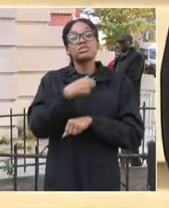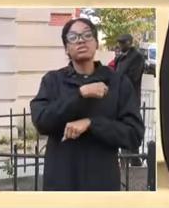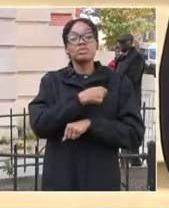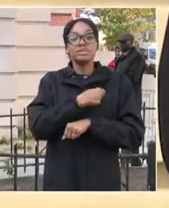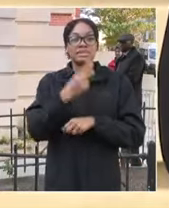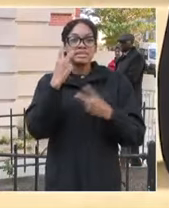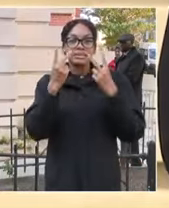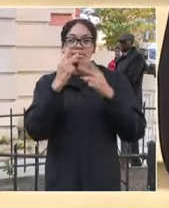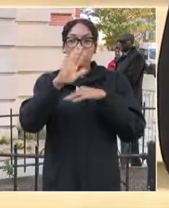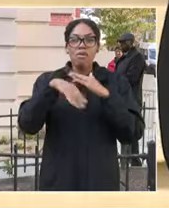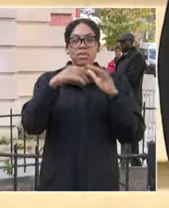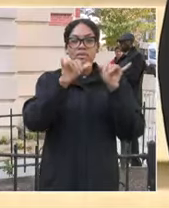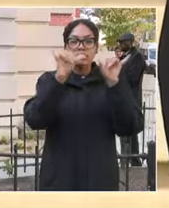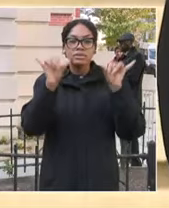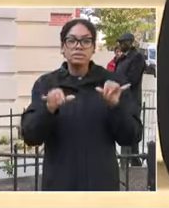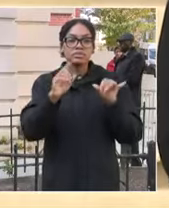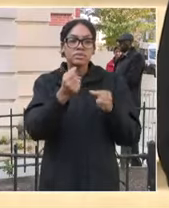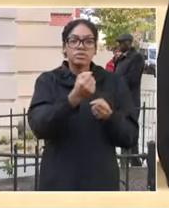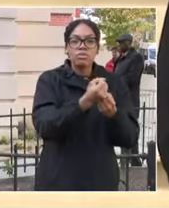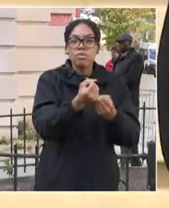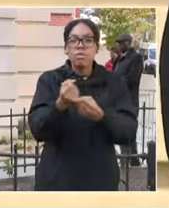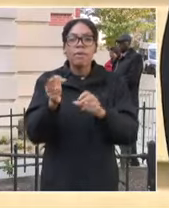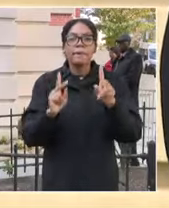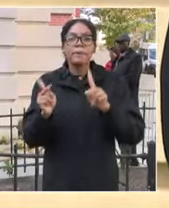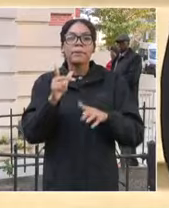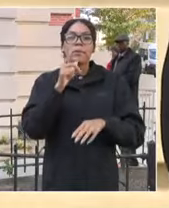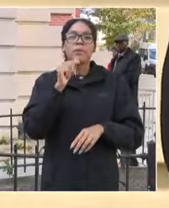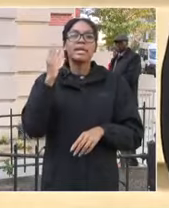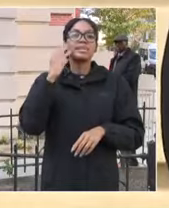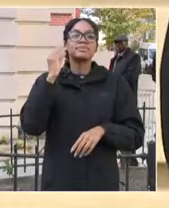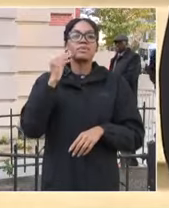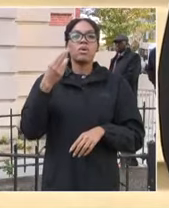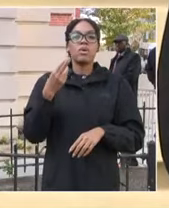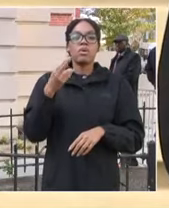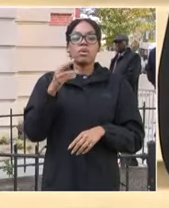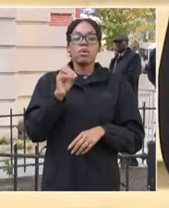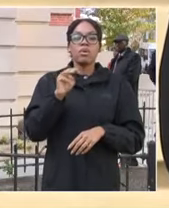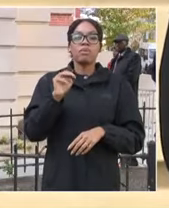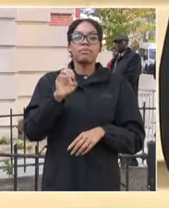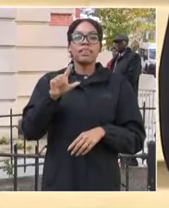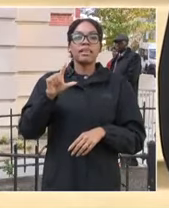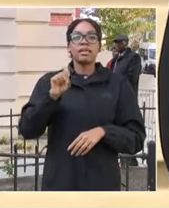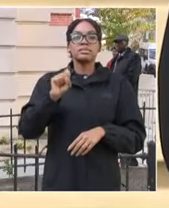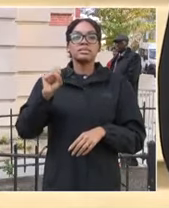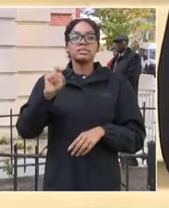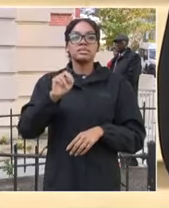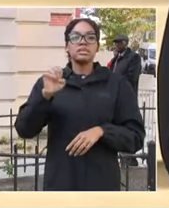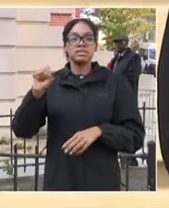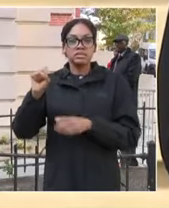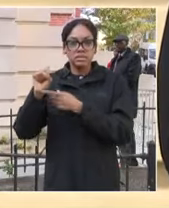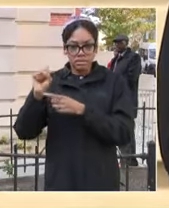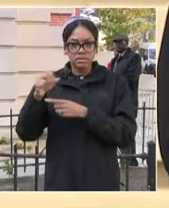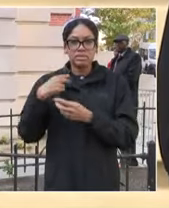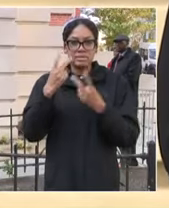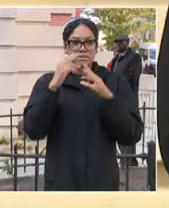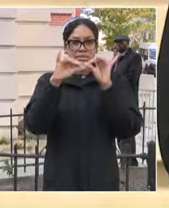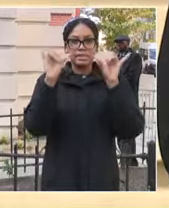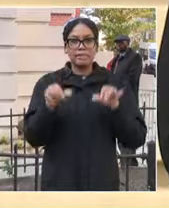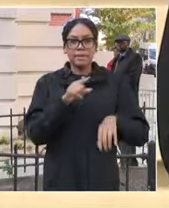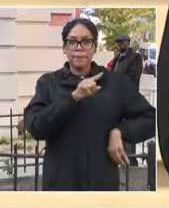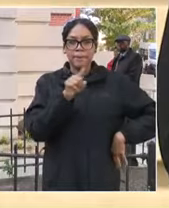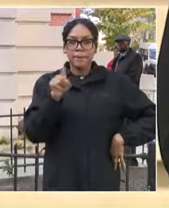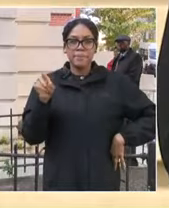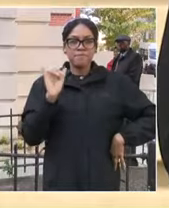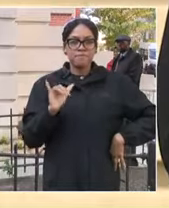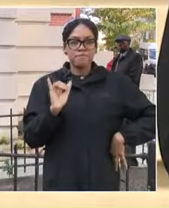support individuals and families experiencing homelessness, making them more effective, more compassionate, and more